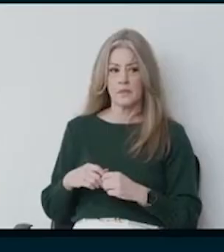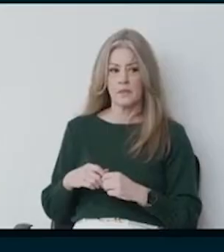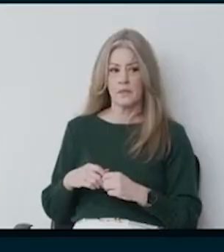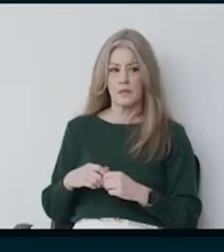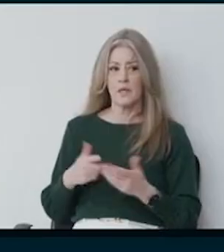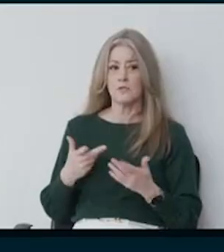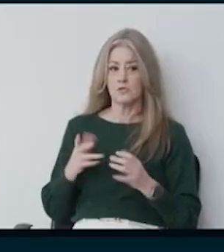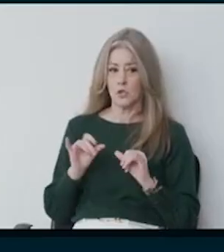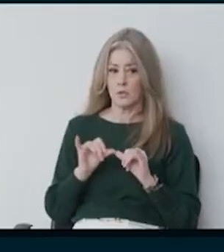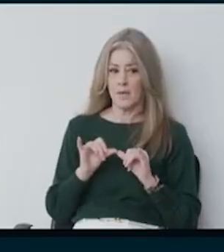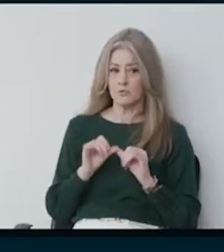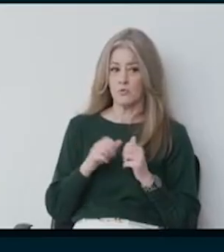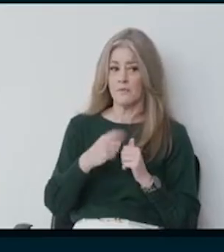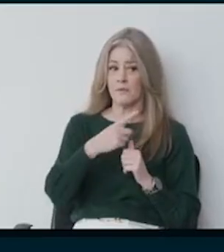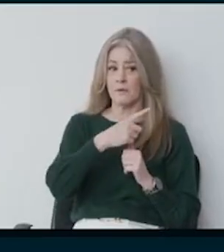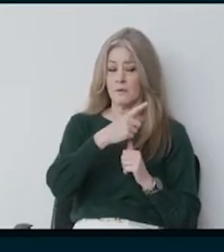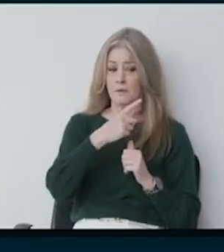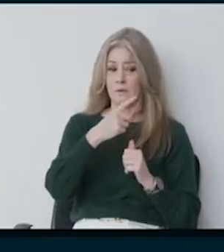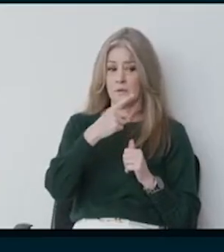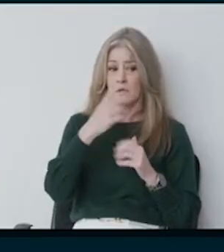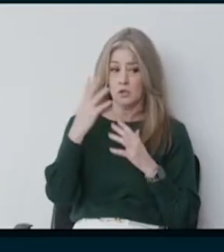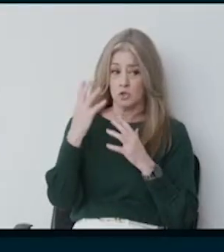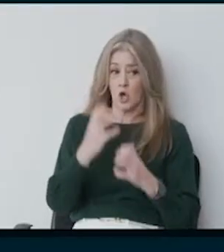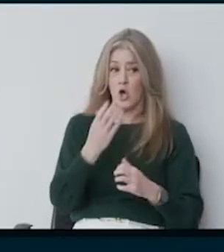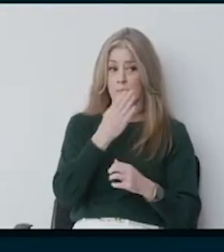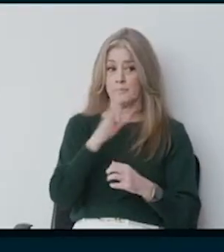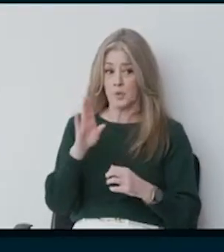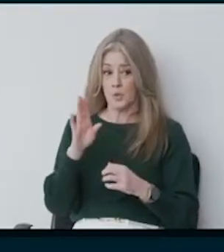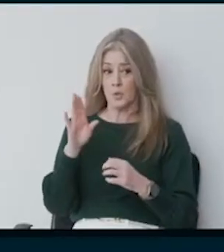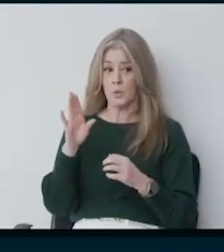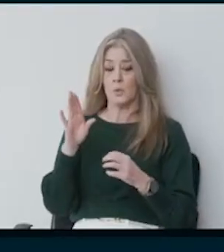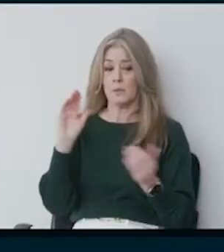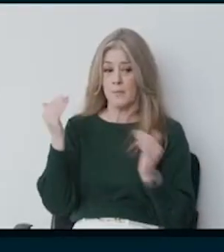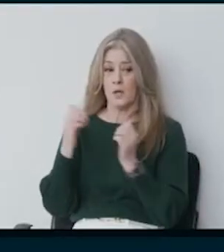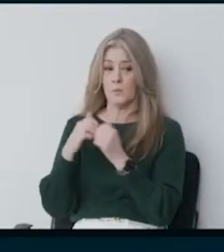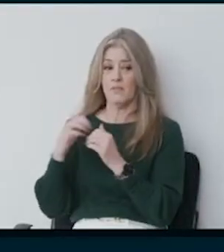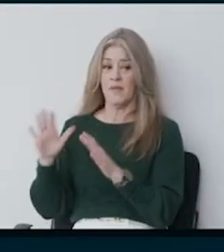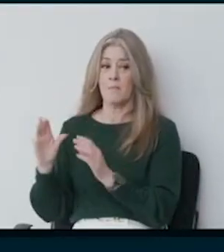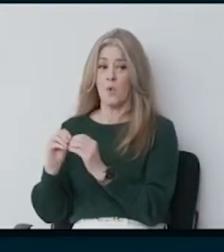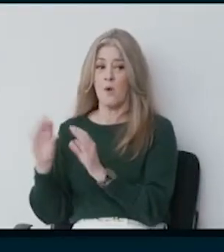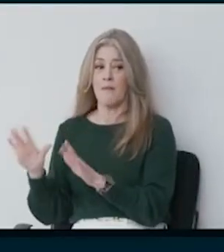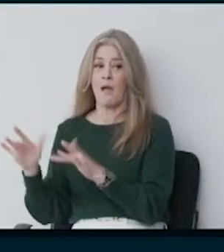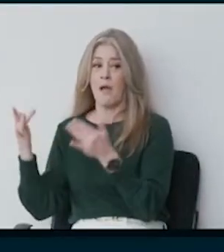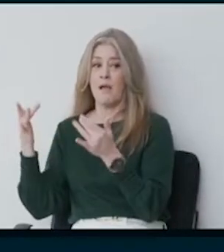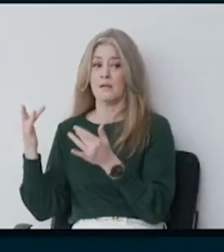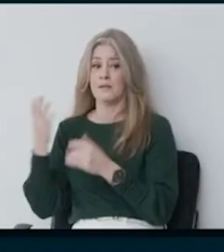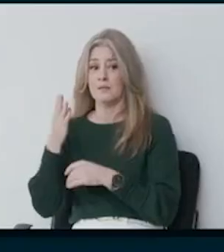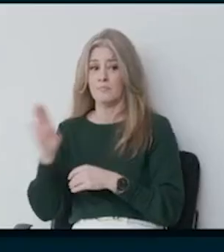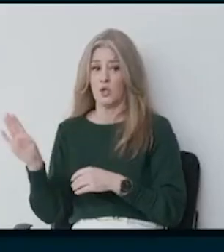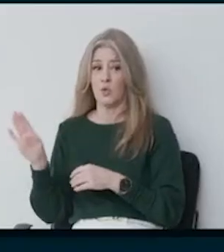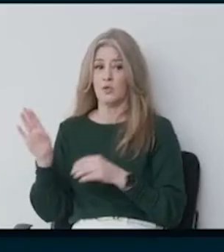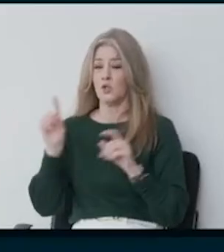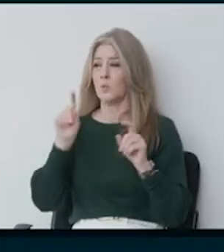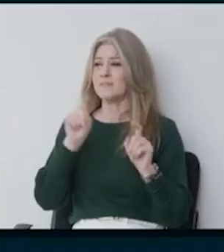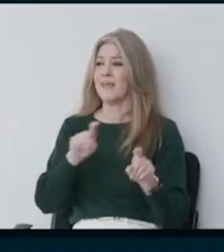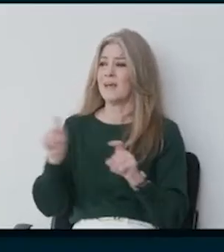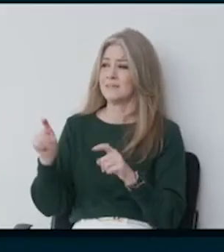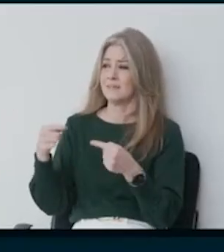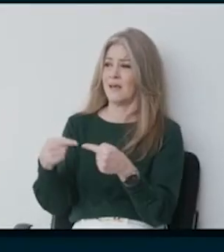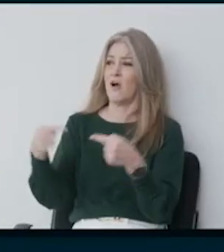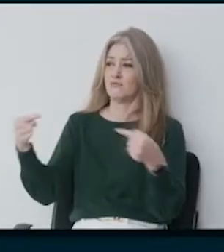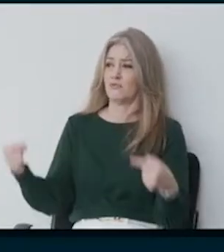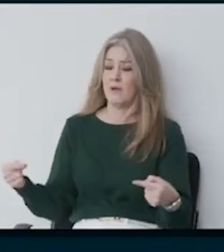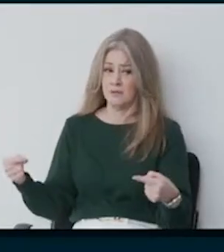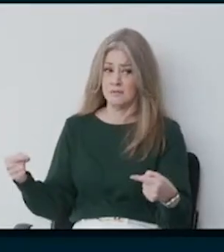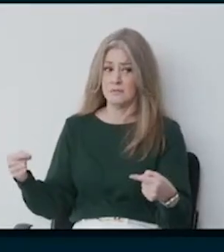the background color of the button, those adjacent touching colors, you're going to use a contrast testing tool to test that. And